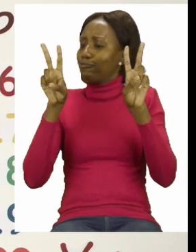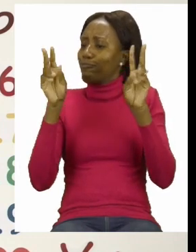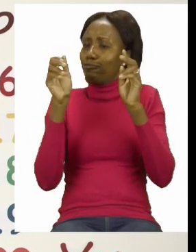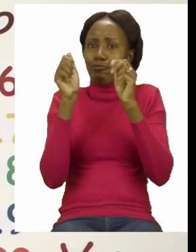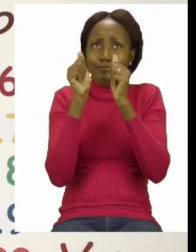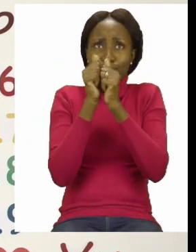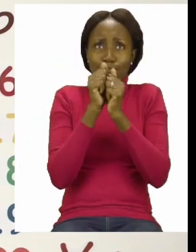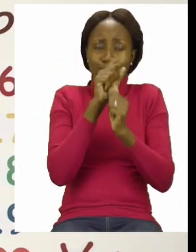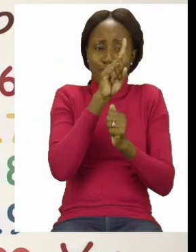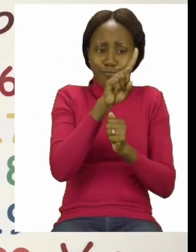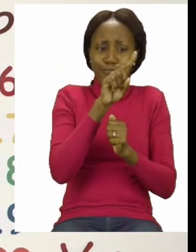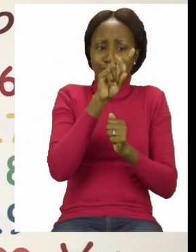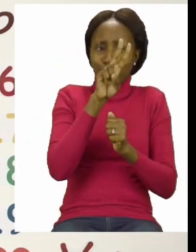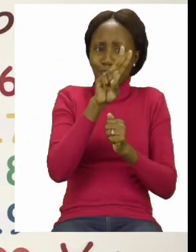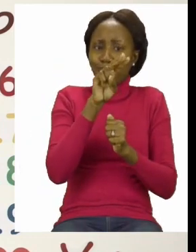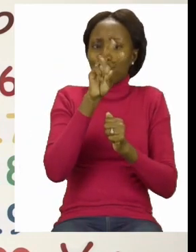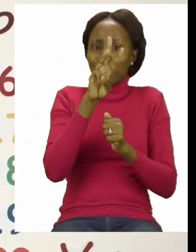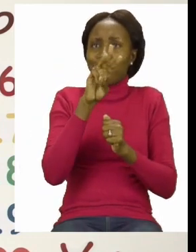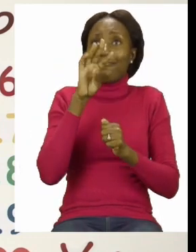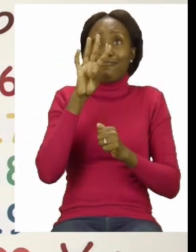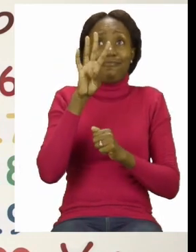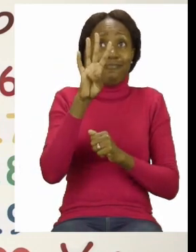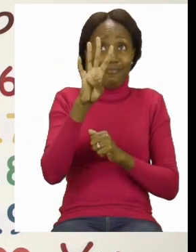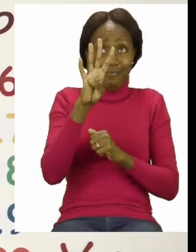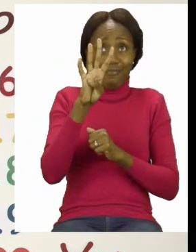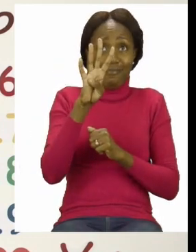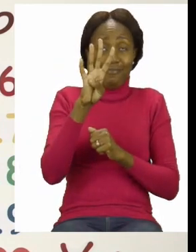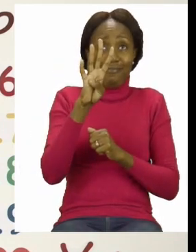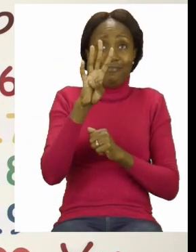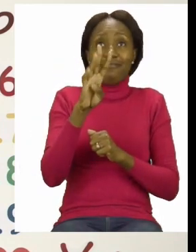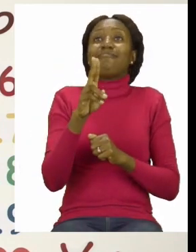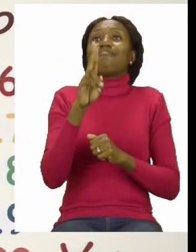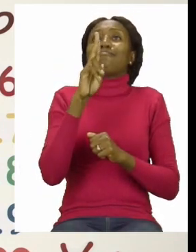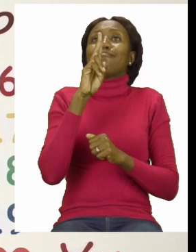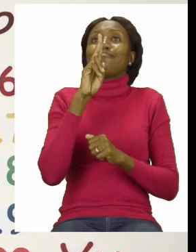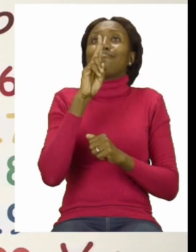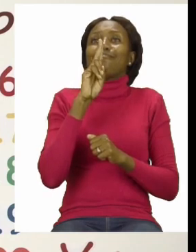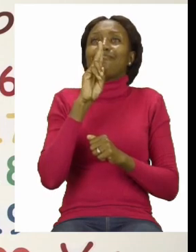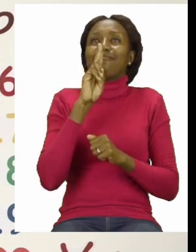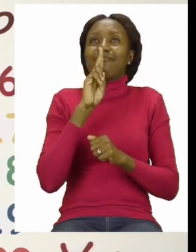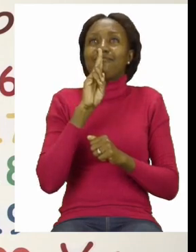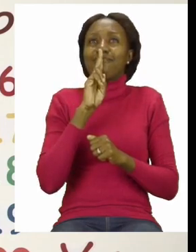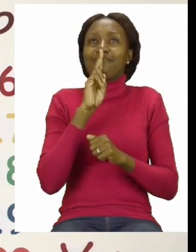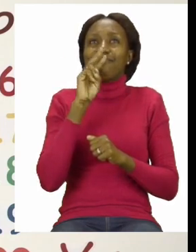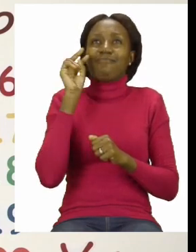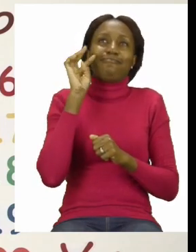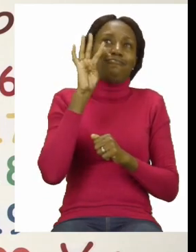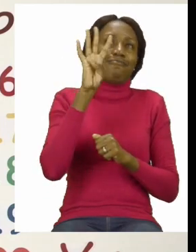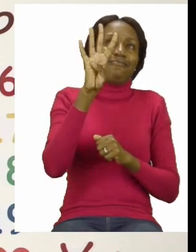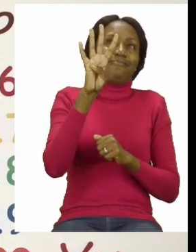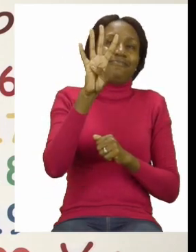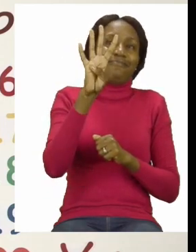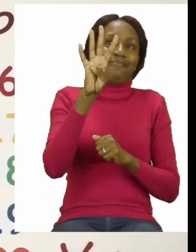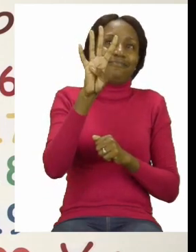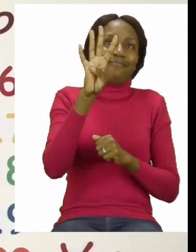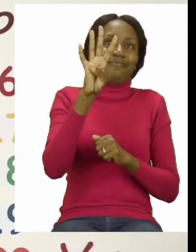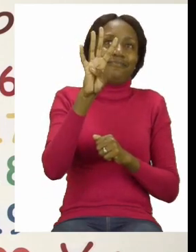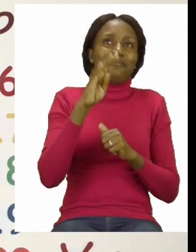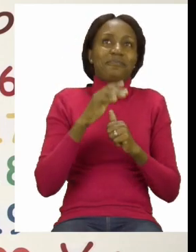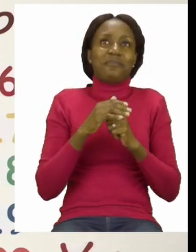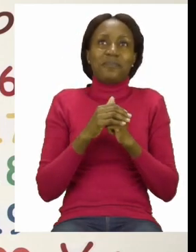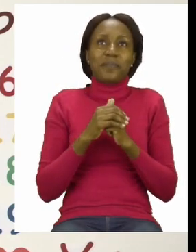1, 2, 3, 4. That means our answer is 4.